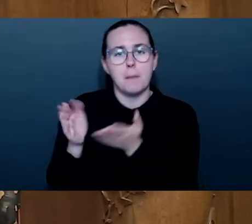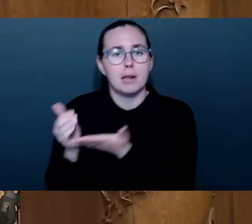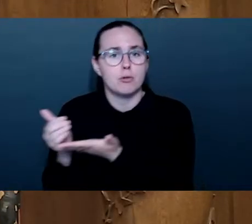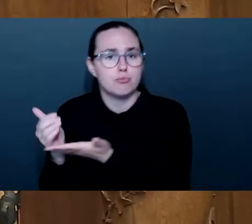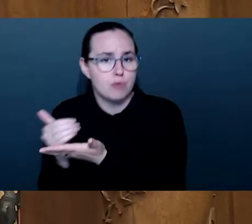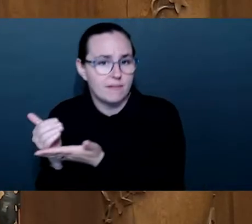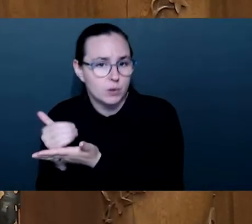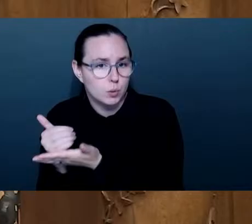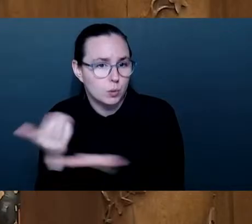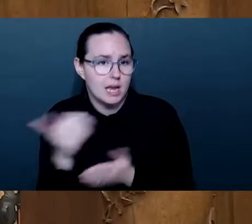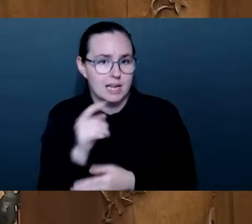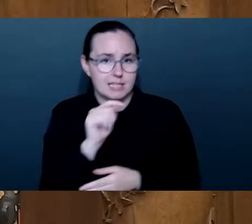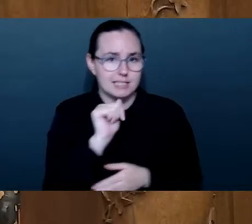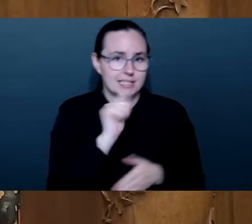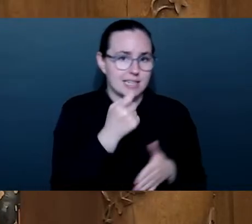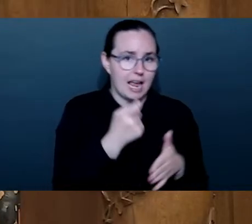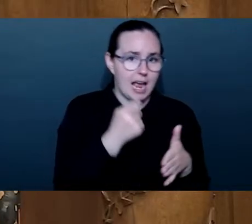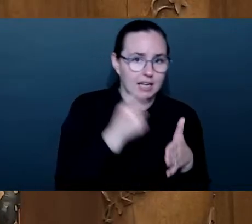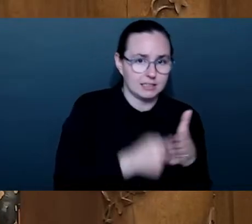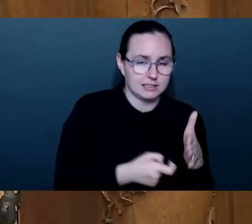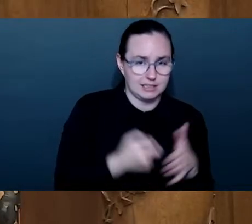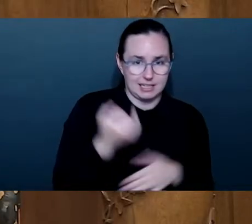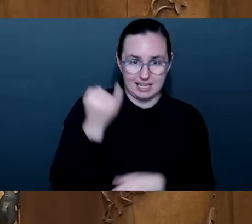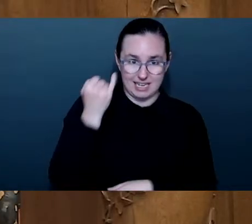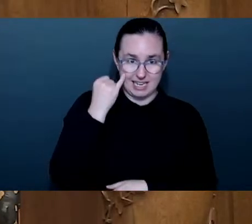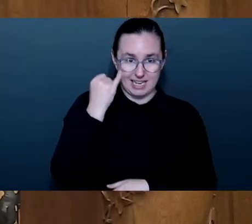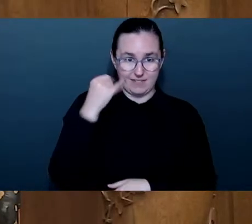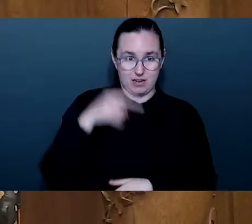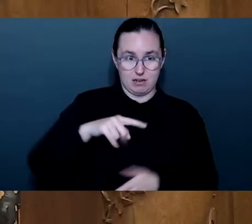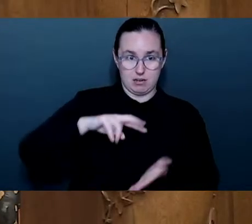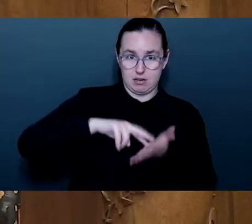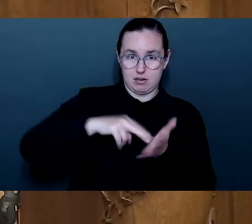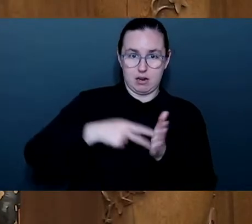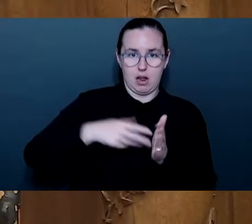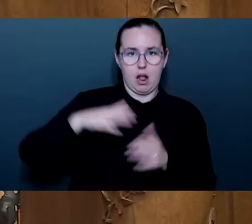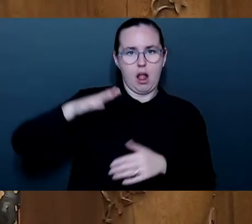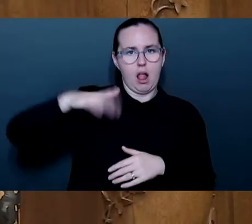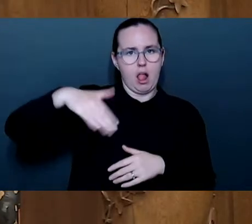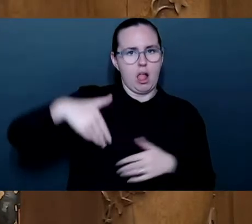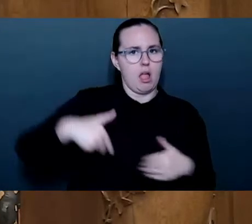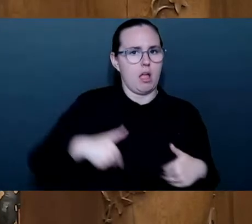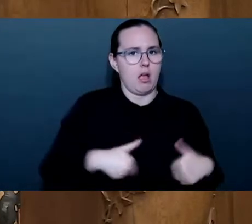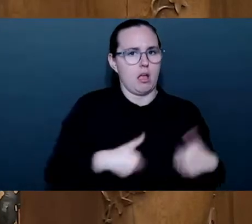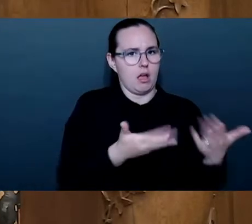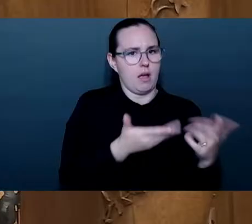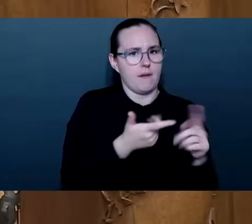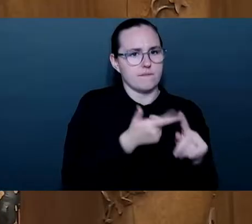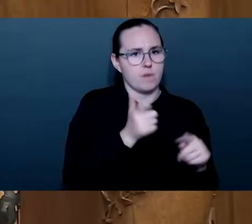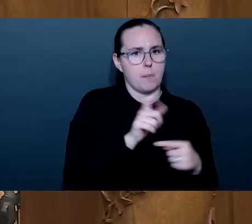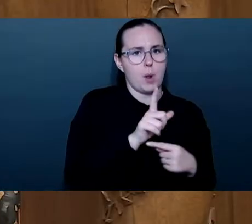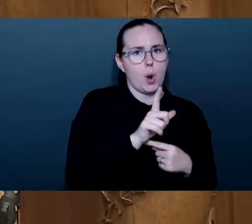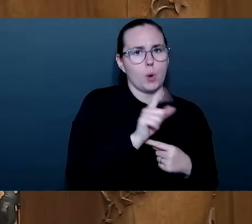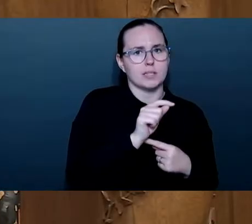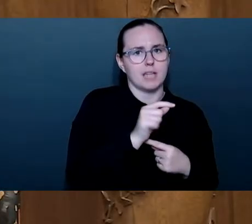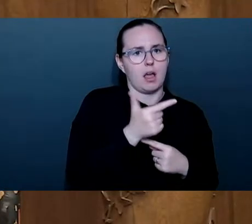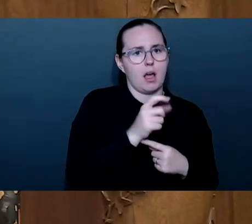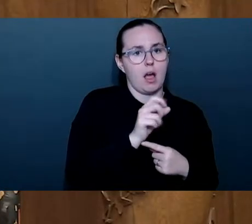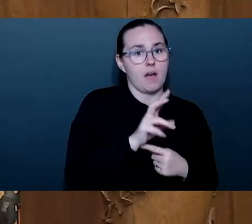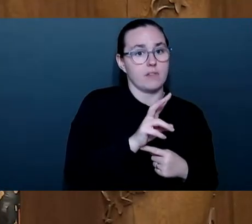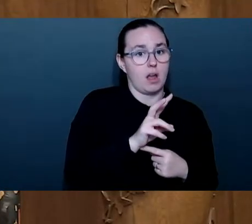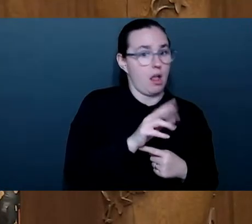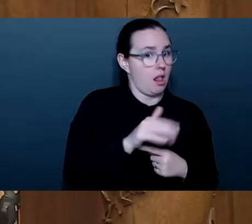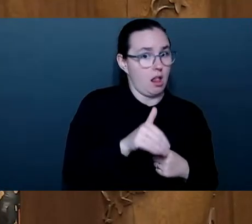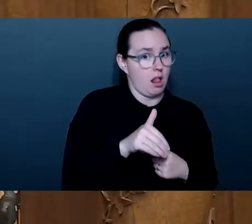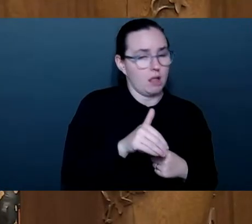by message of the Lieutenant Governor in the session in which such vote, resolution, address, or bill